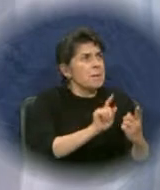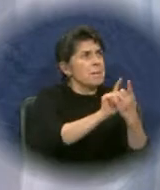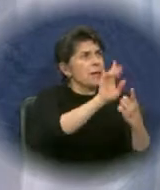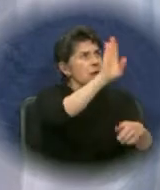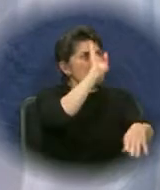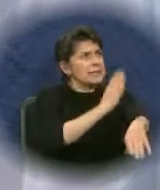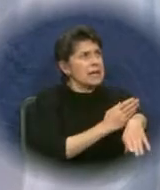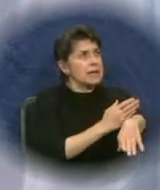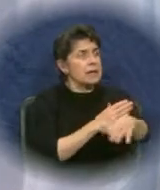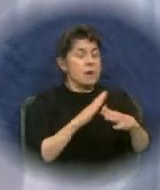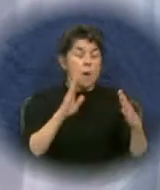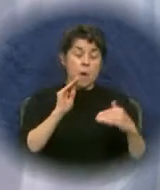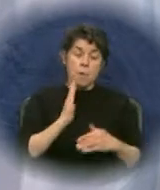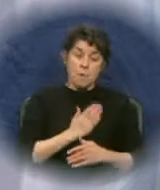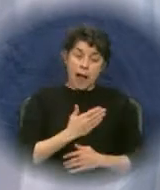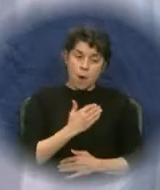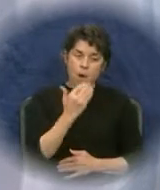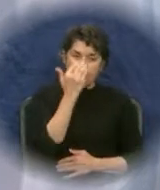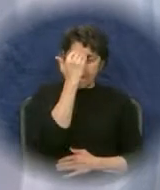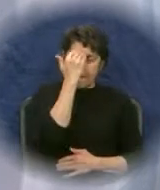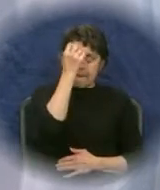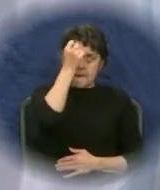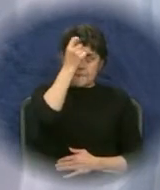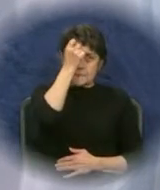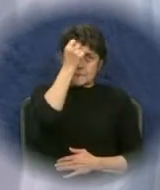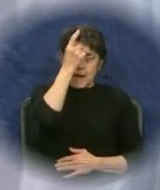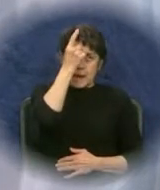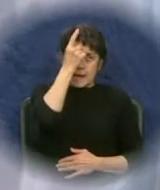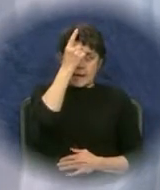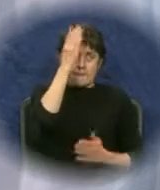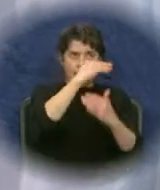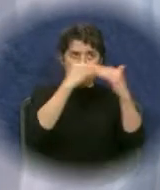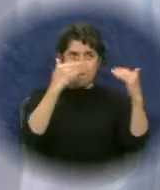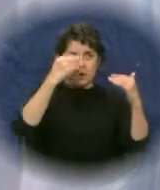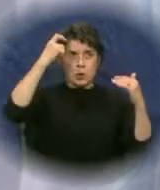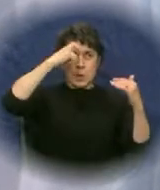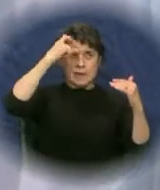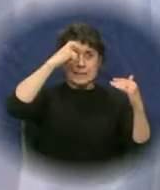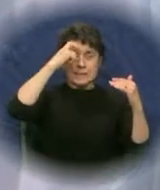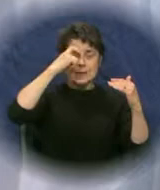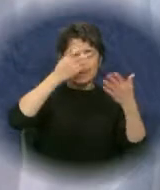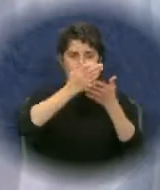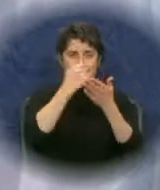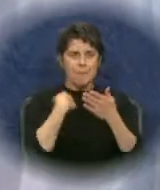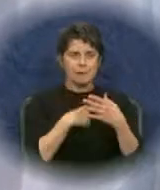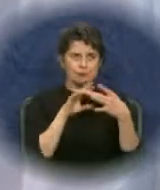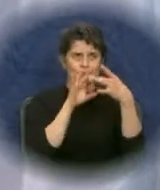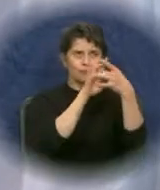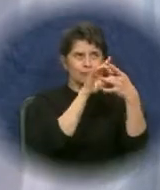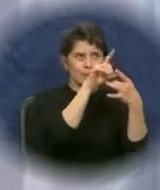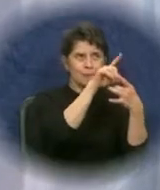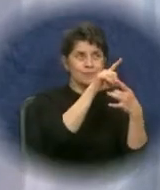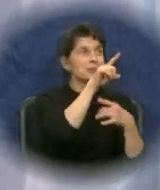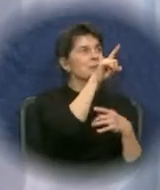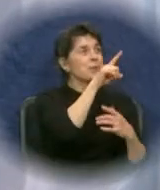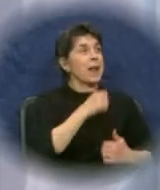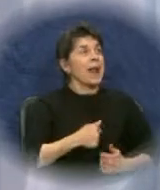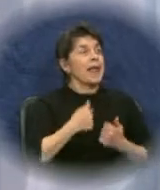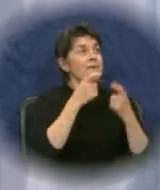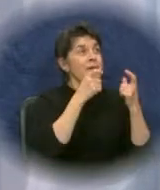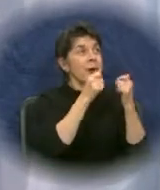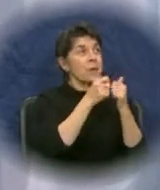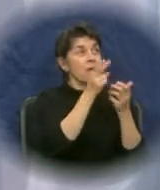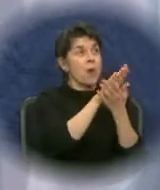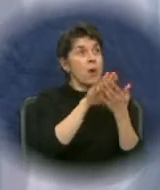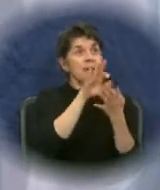of heavenly wisdom gain us admittance to his company, who lives and reigns with you in the unity of the Holy Spirit, one God